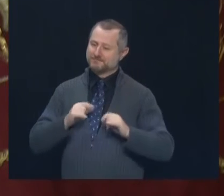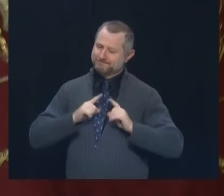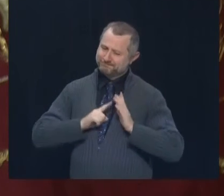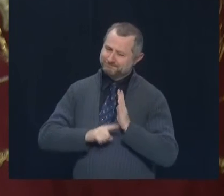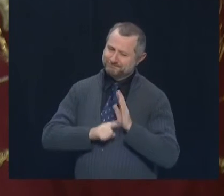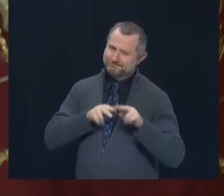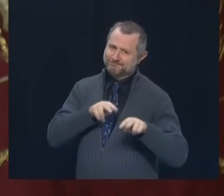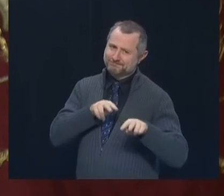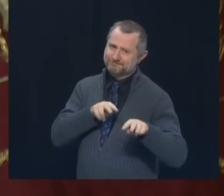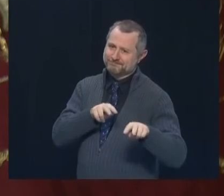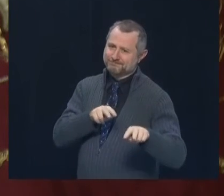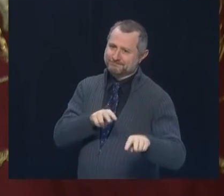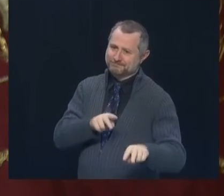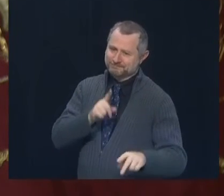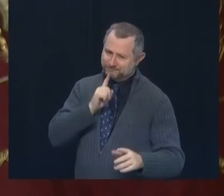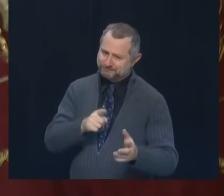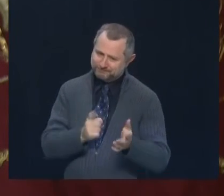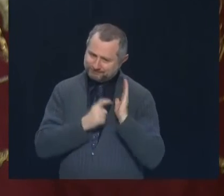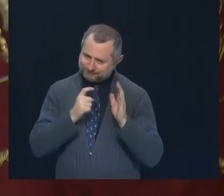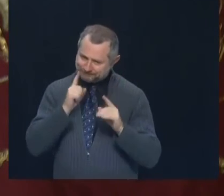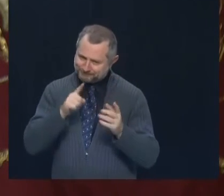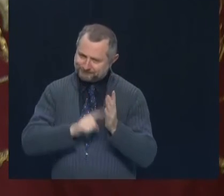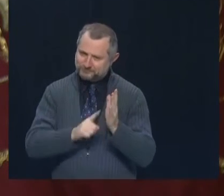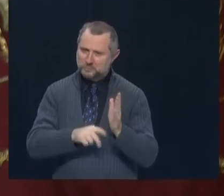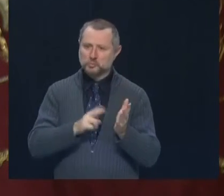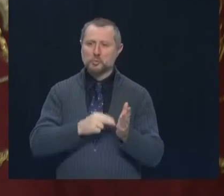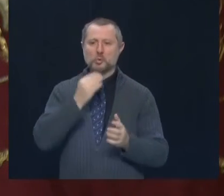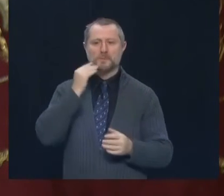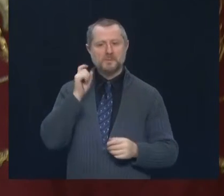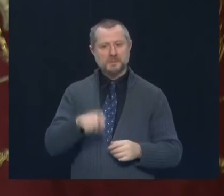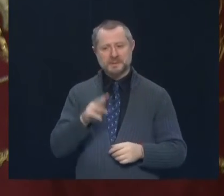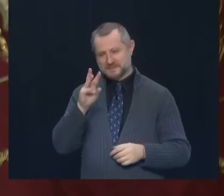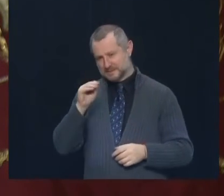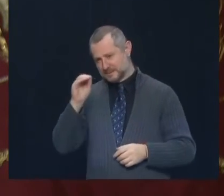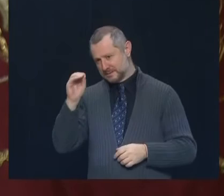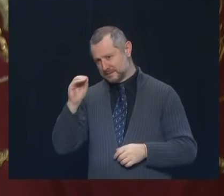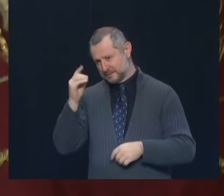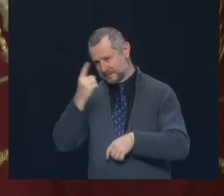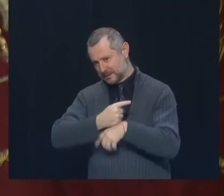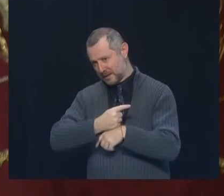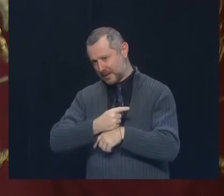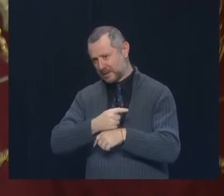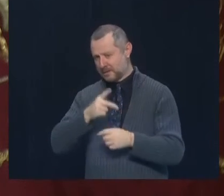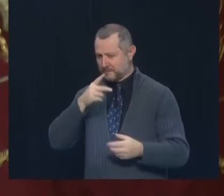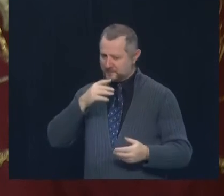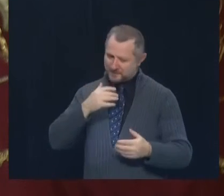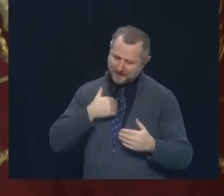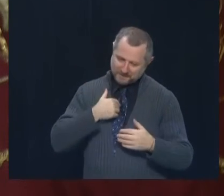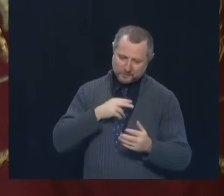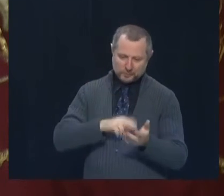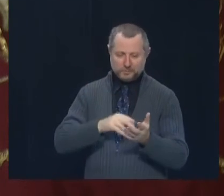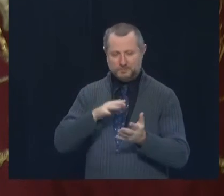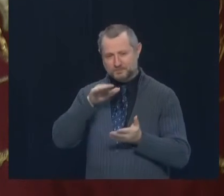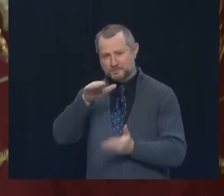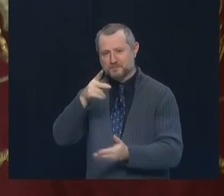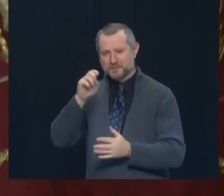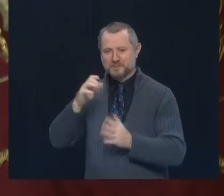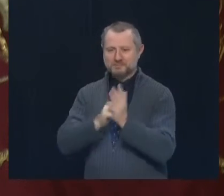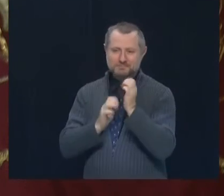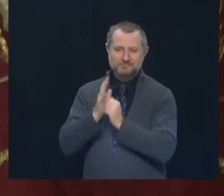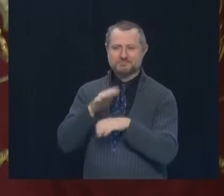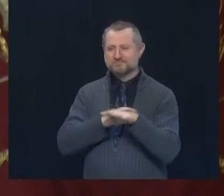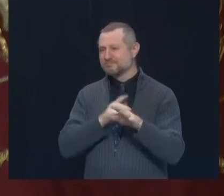There's a requirement that every nursing home has to have 60-day supply PPE. They have to attest to that every single day in our HERD system. We're also requiring that they wear